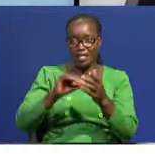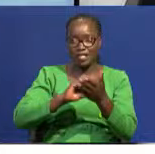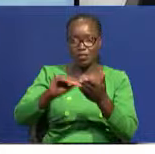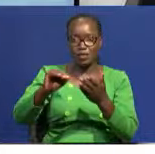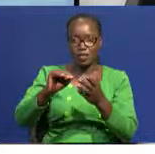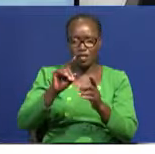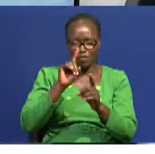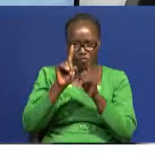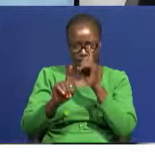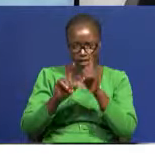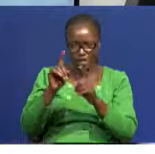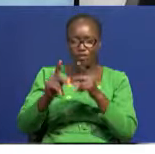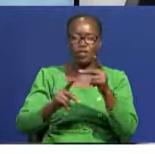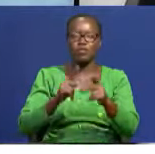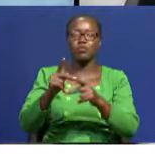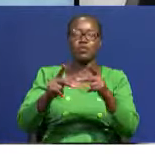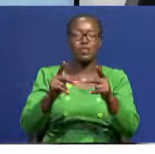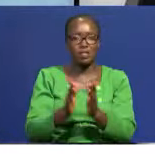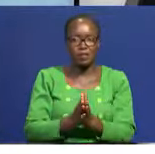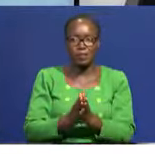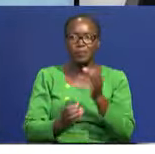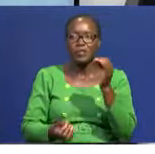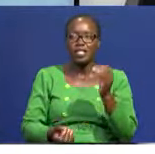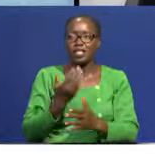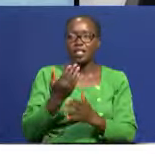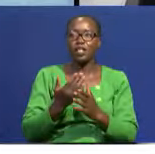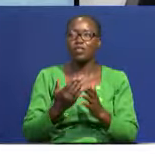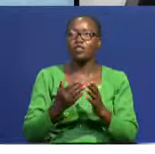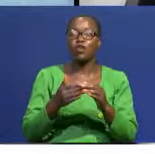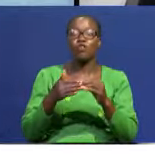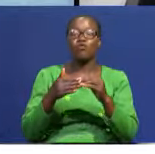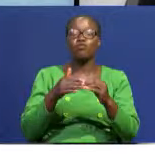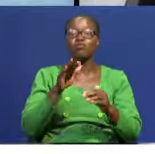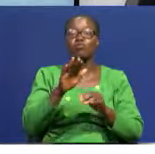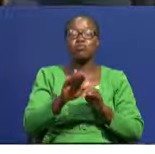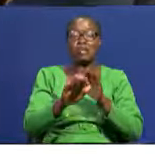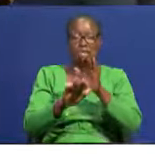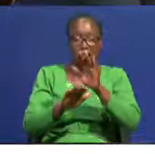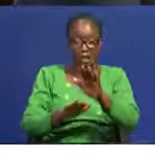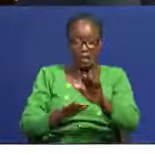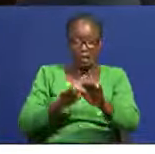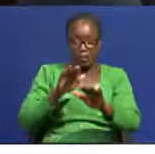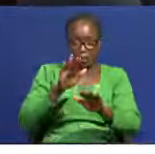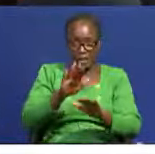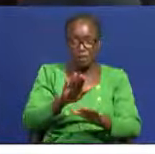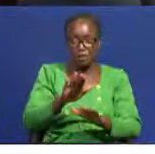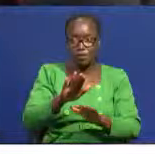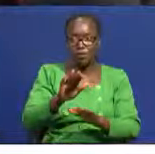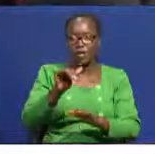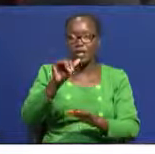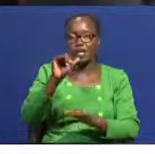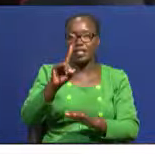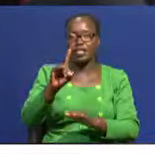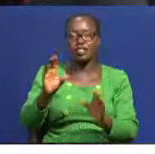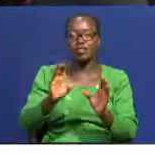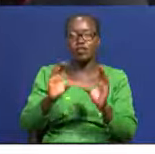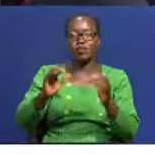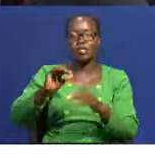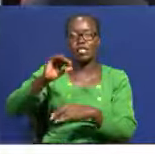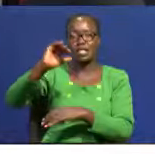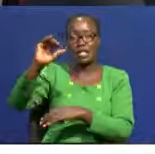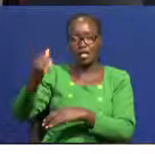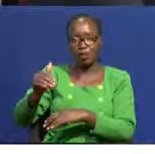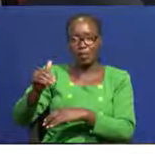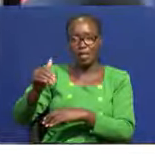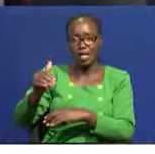vetting process. Speaking during the launch of guidelines for the acquisition of IDs for communities in urban